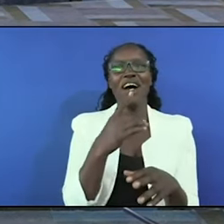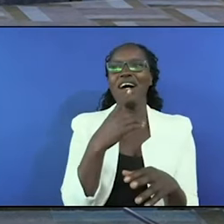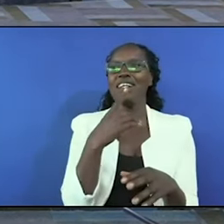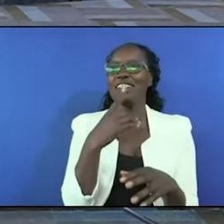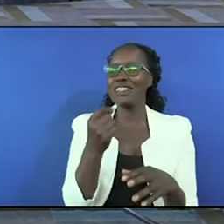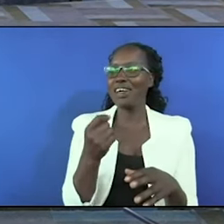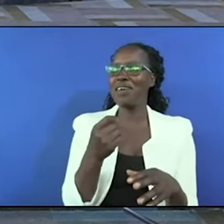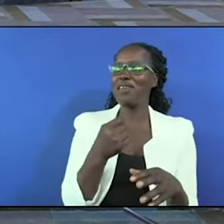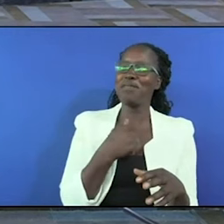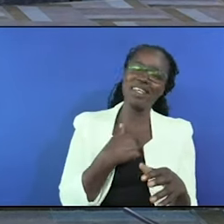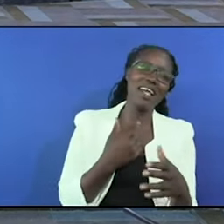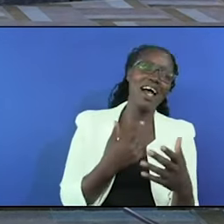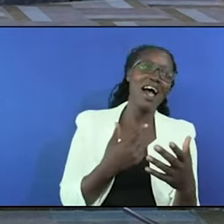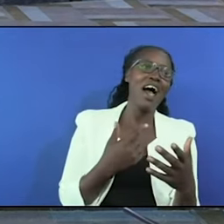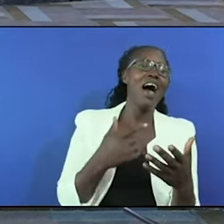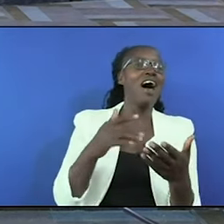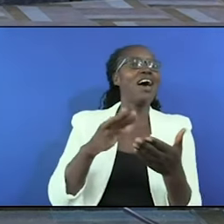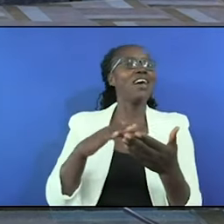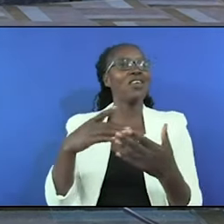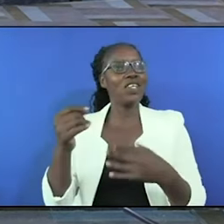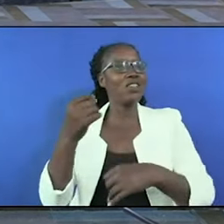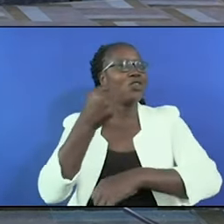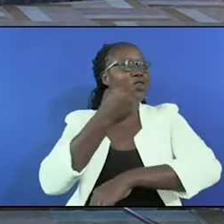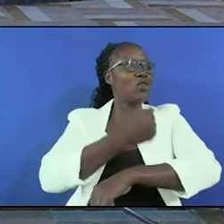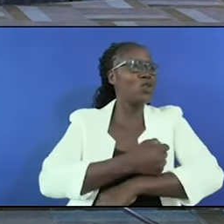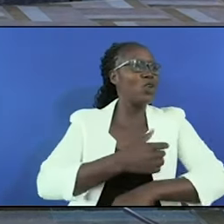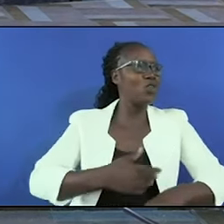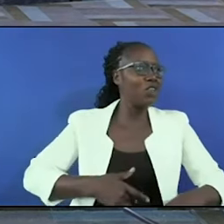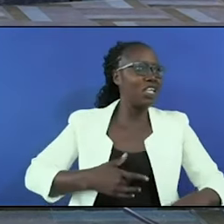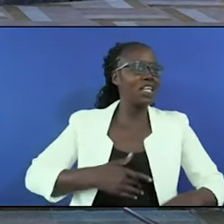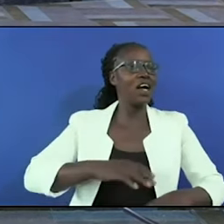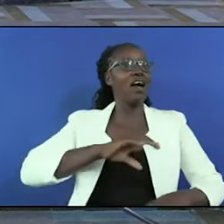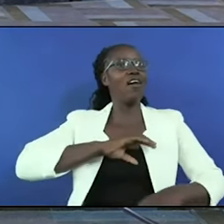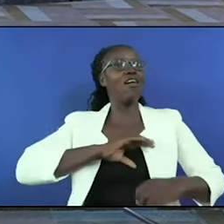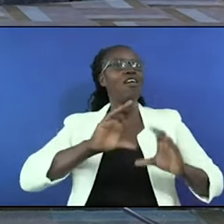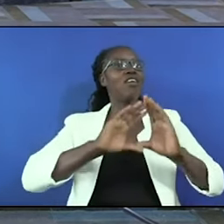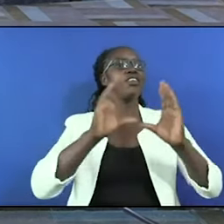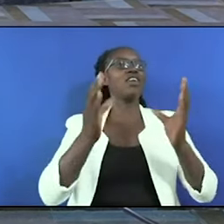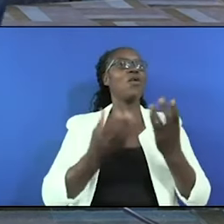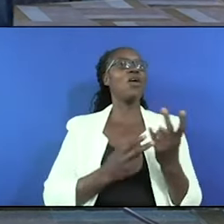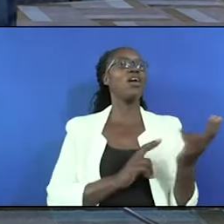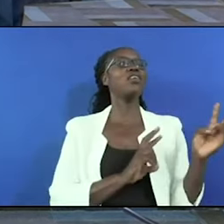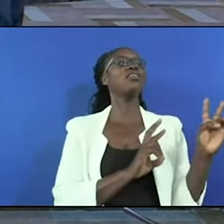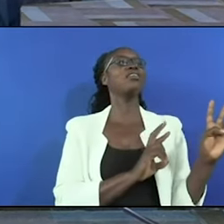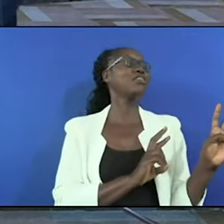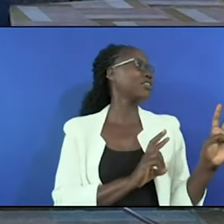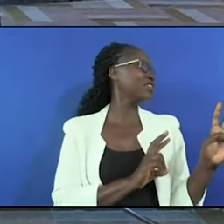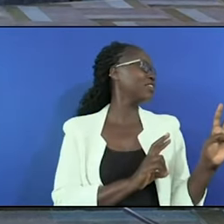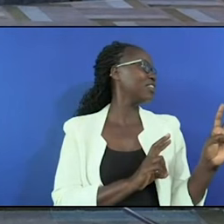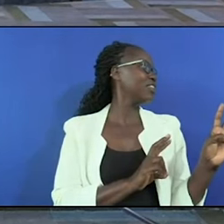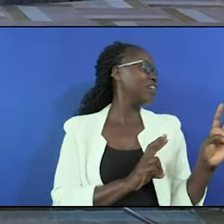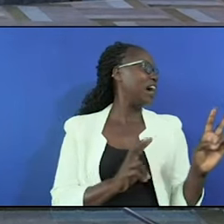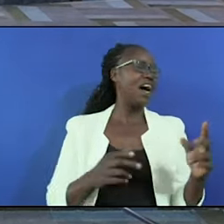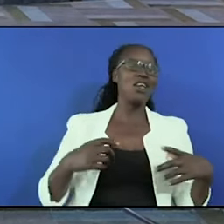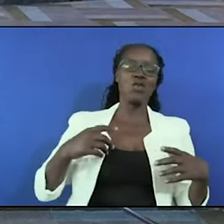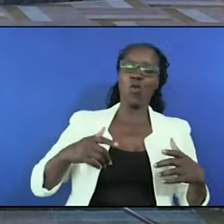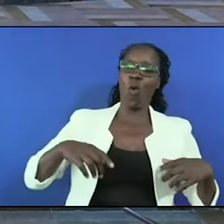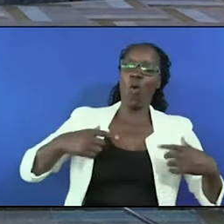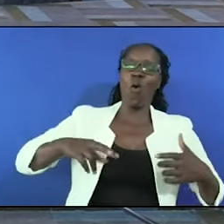And when I was coming to school, you know, I'm feeling like, you know, I own the world, you know. I'm moving like this.